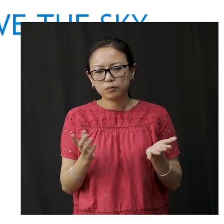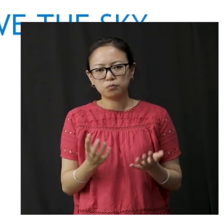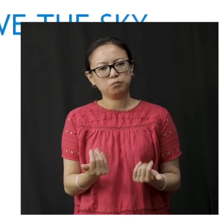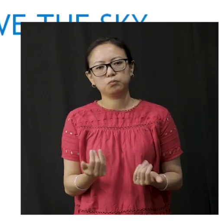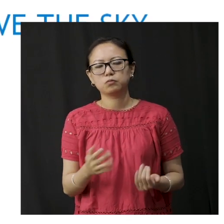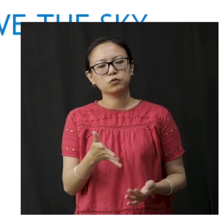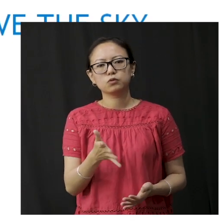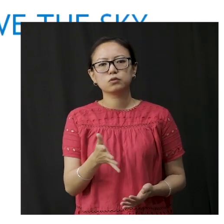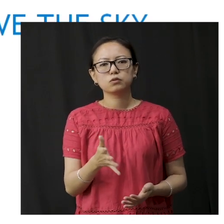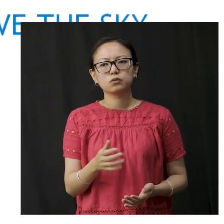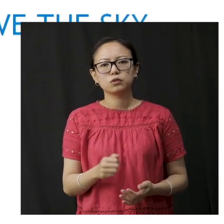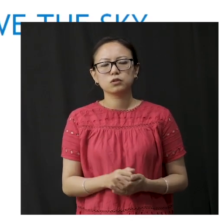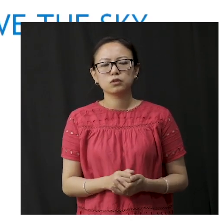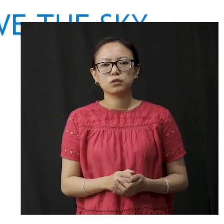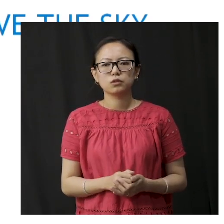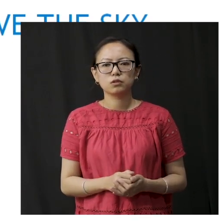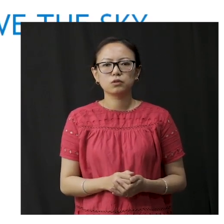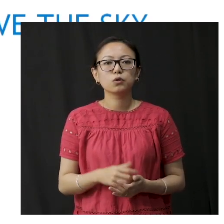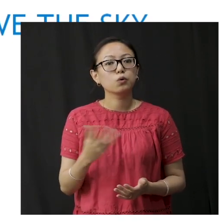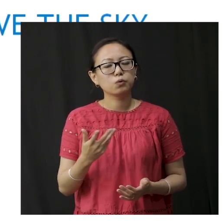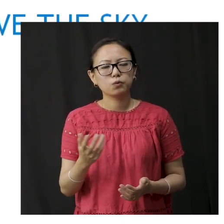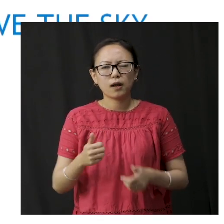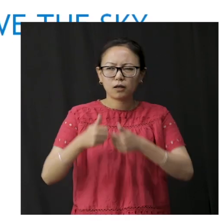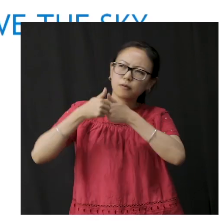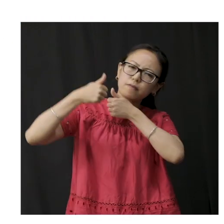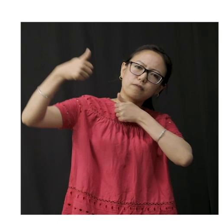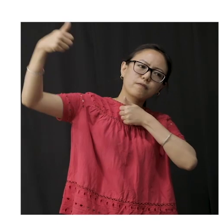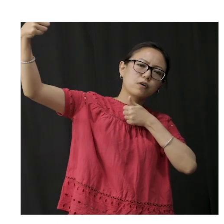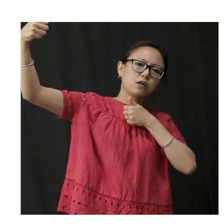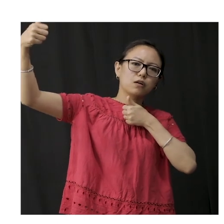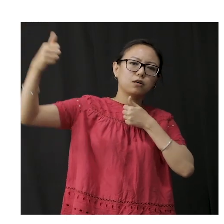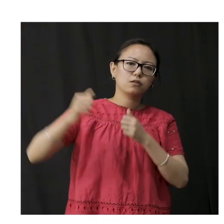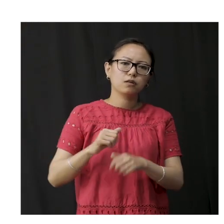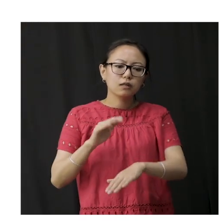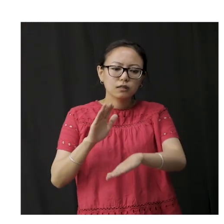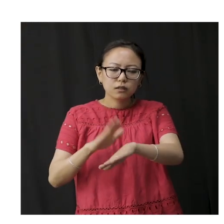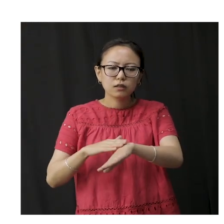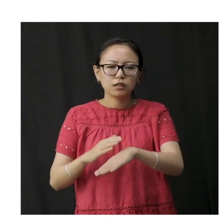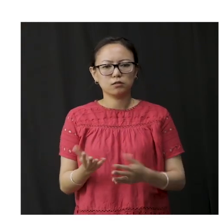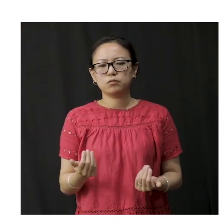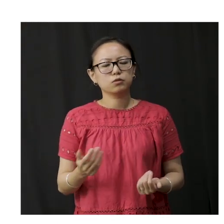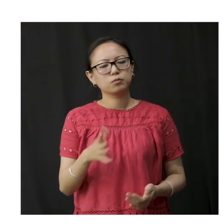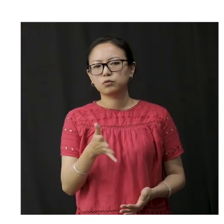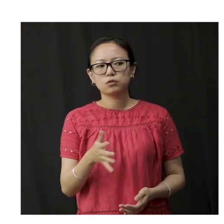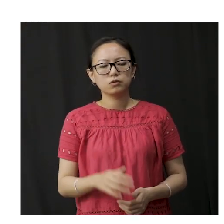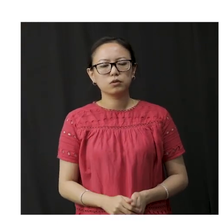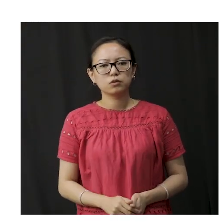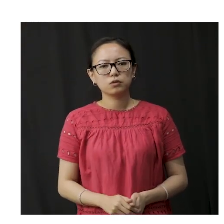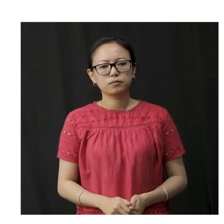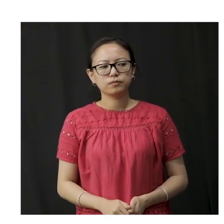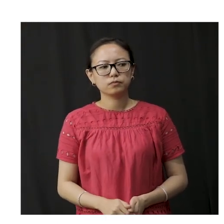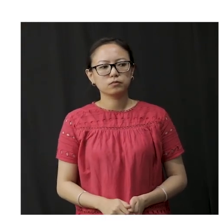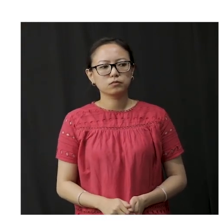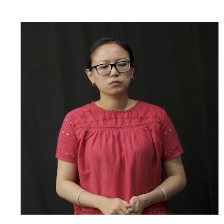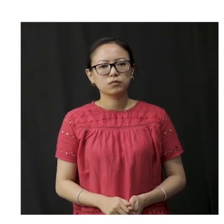sky and we cannot reach the sky. Now the next line, that is the end of the poem.